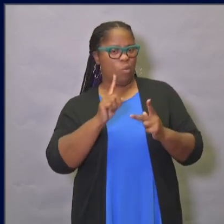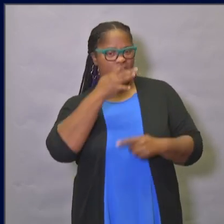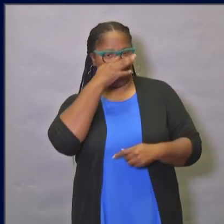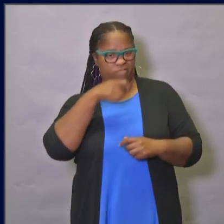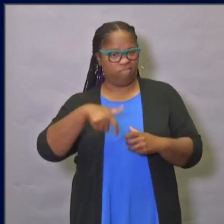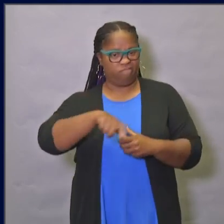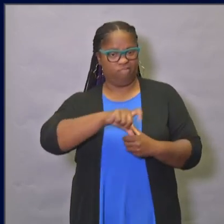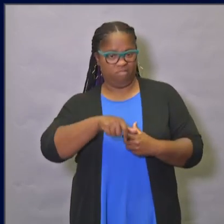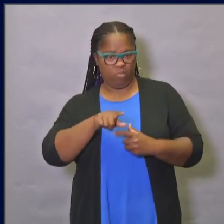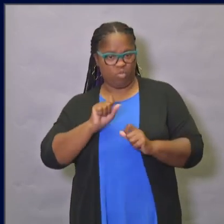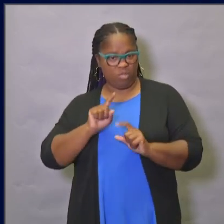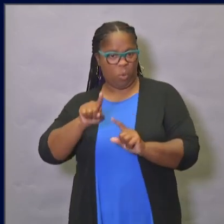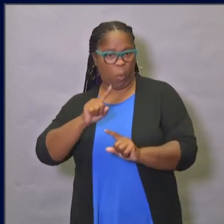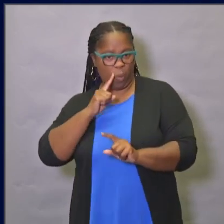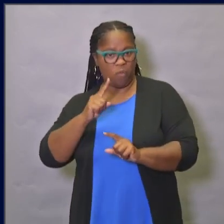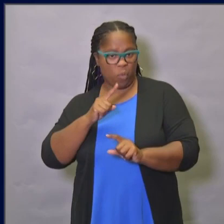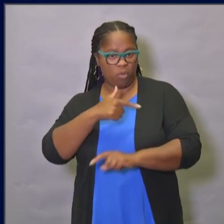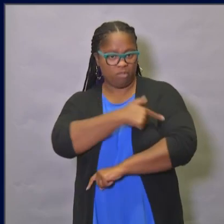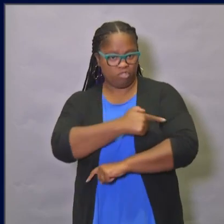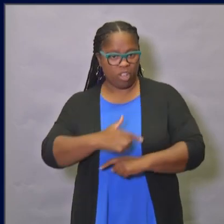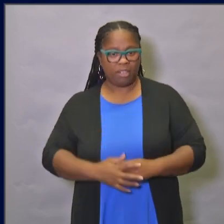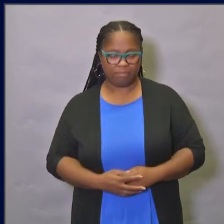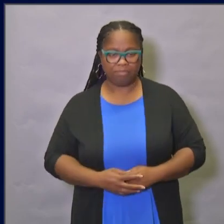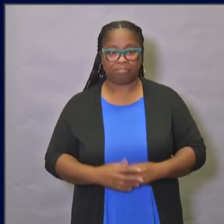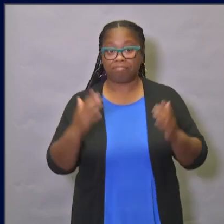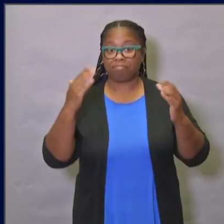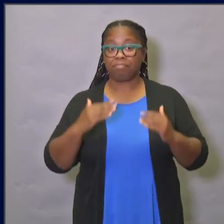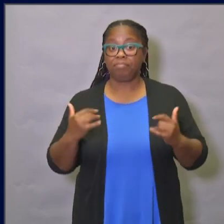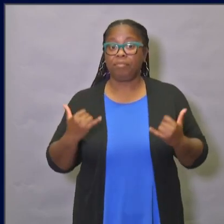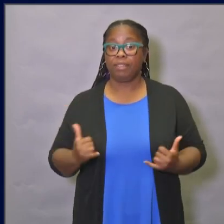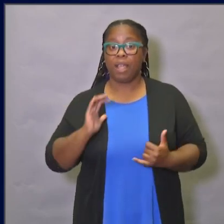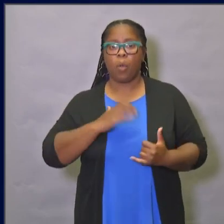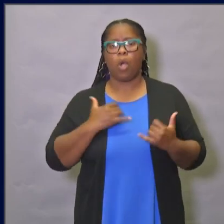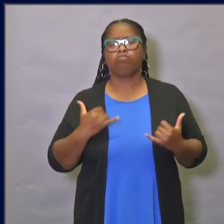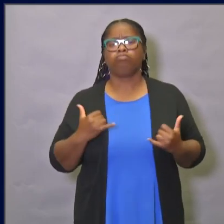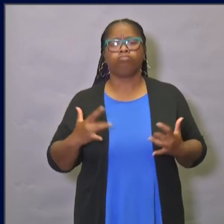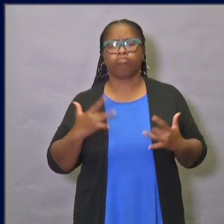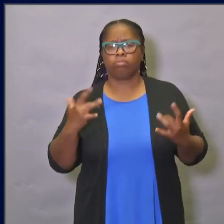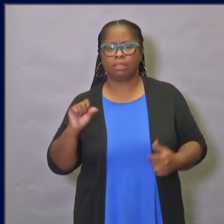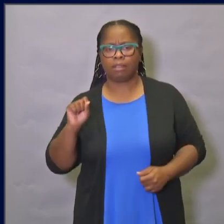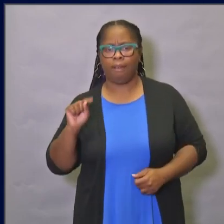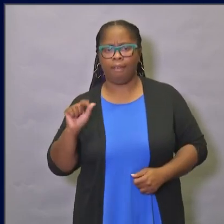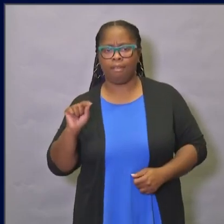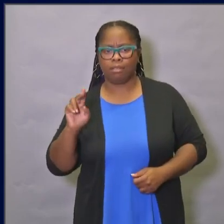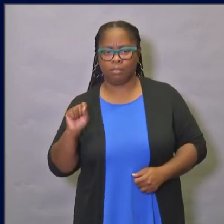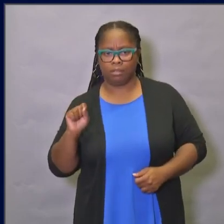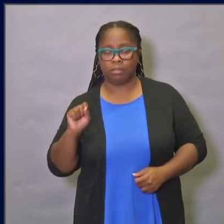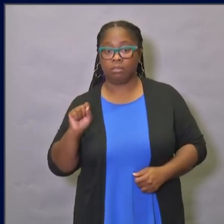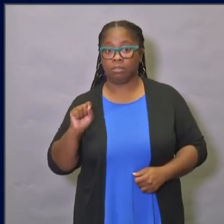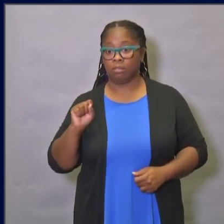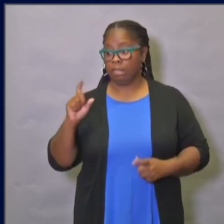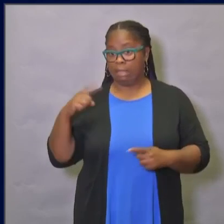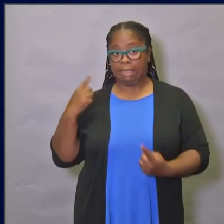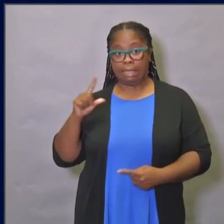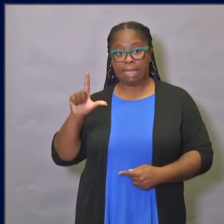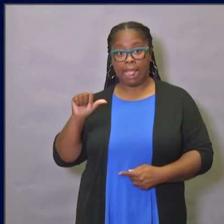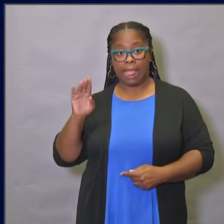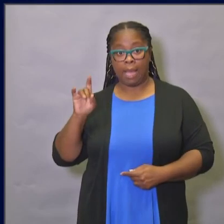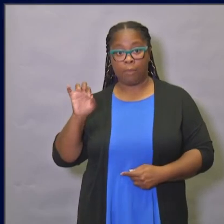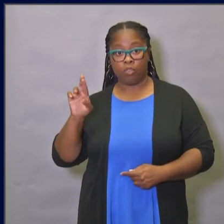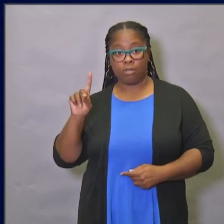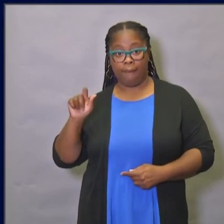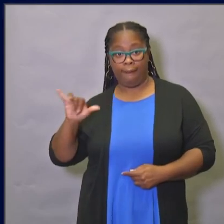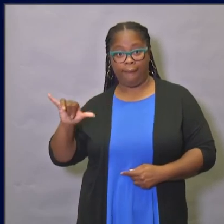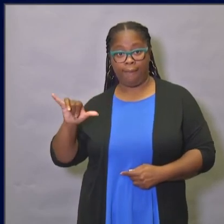your community. And now to update you on our current status. We are now 3 weeks out from the Labor Day